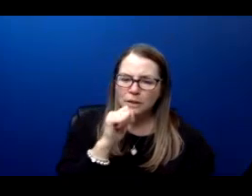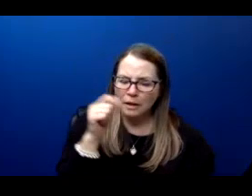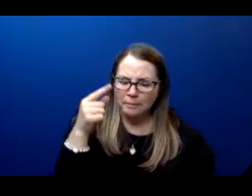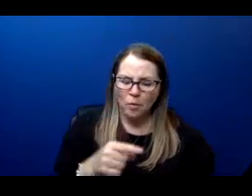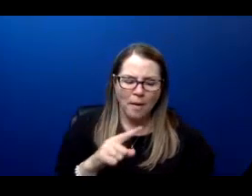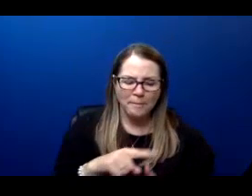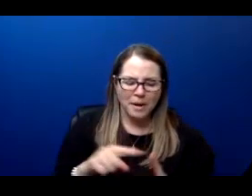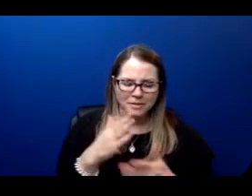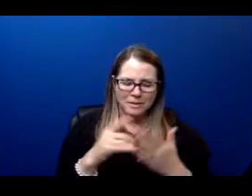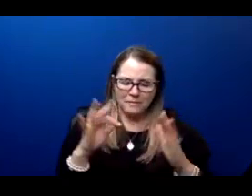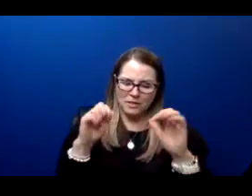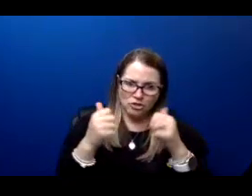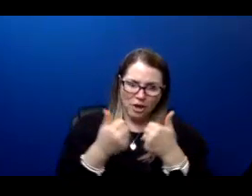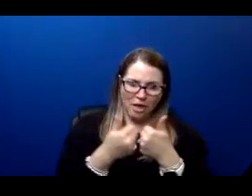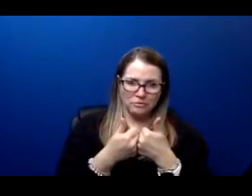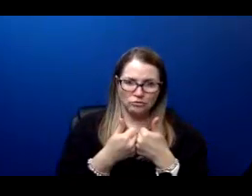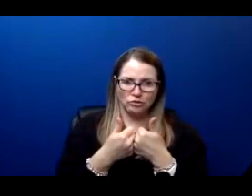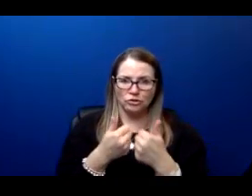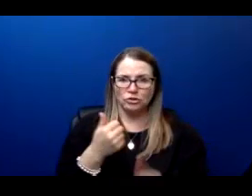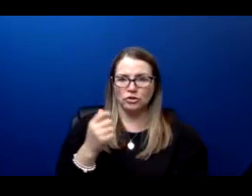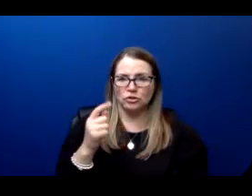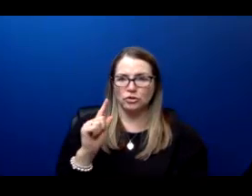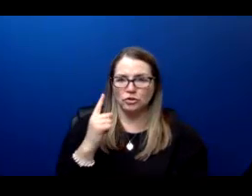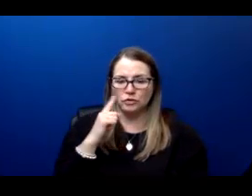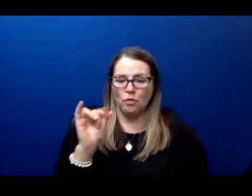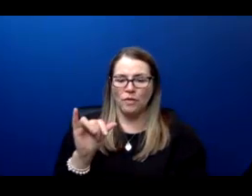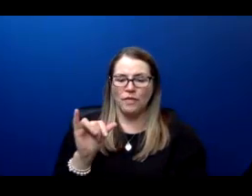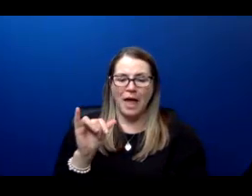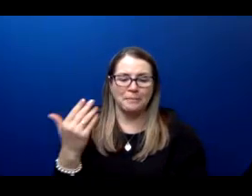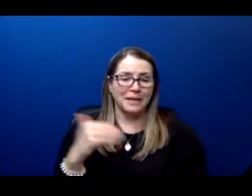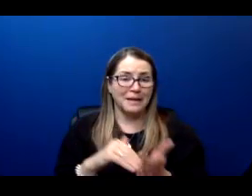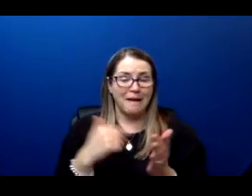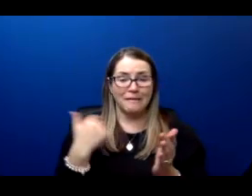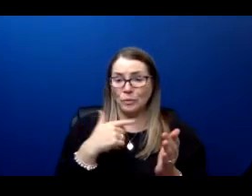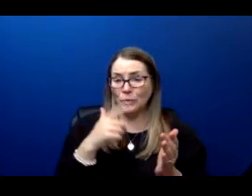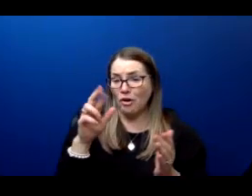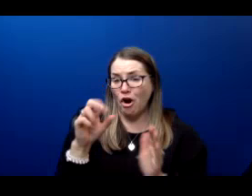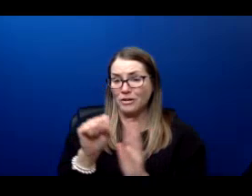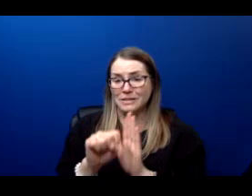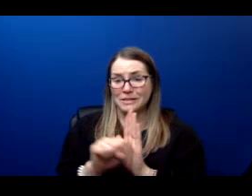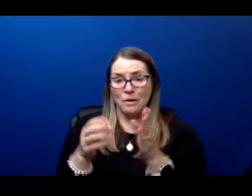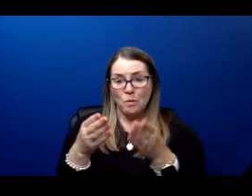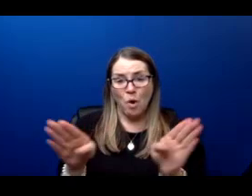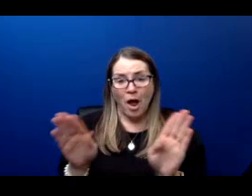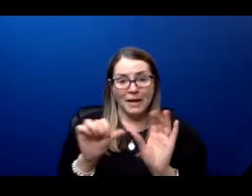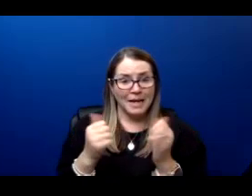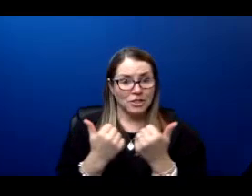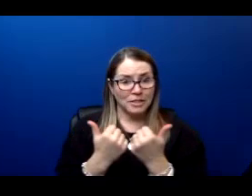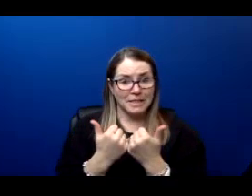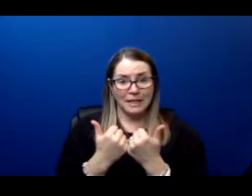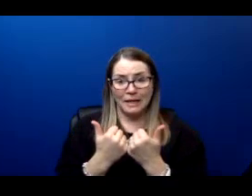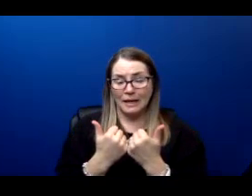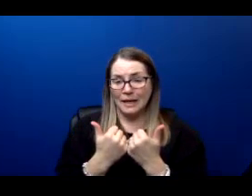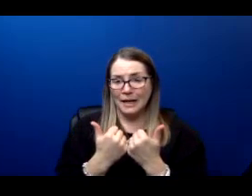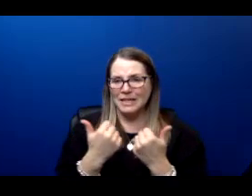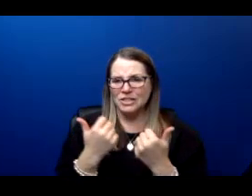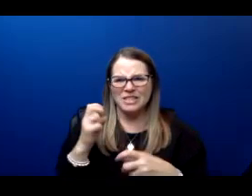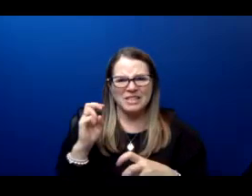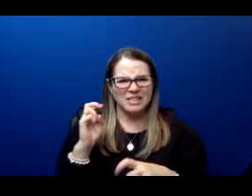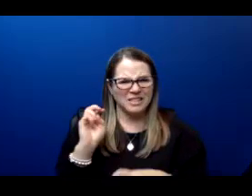of the challenges and see if there's solutions to the challenges. Because again, we are a statewide agency. It's just very